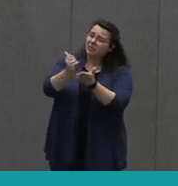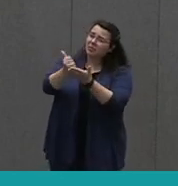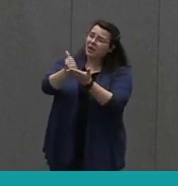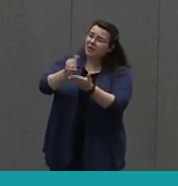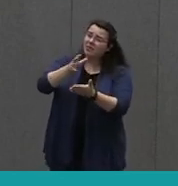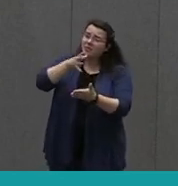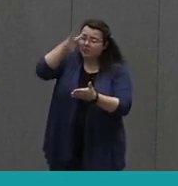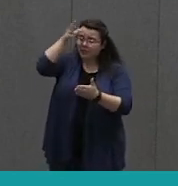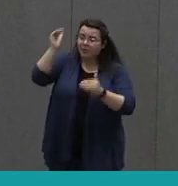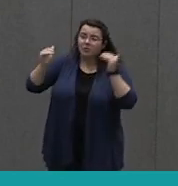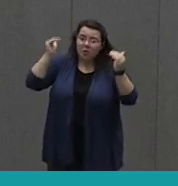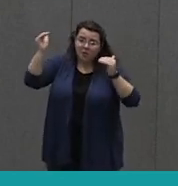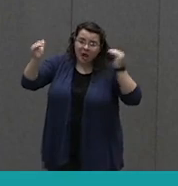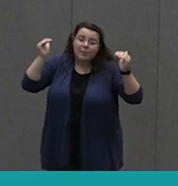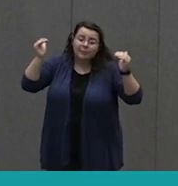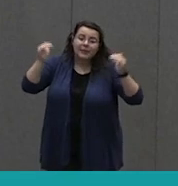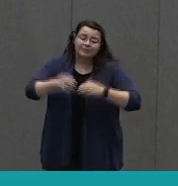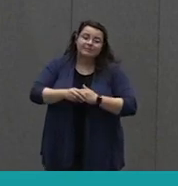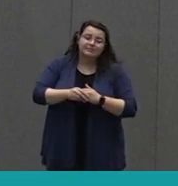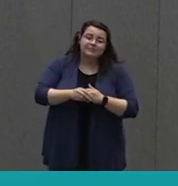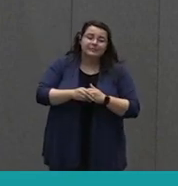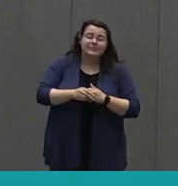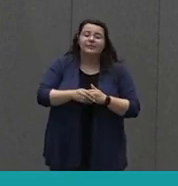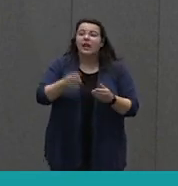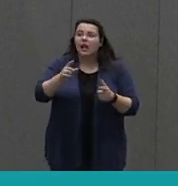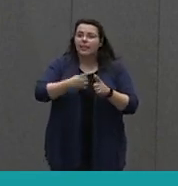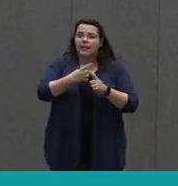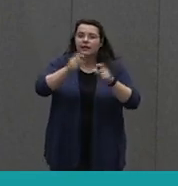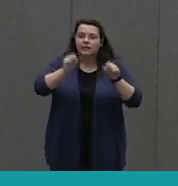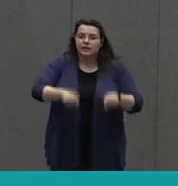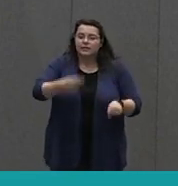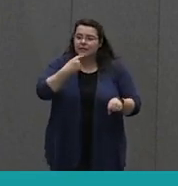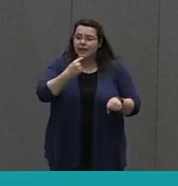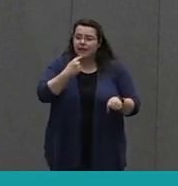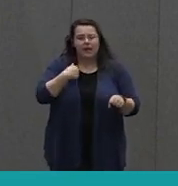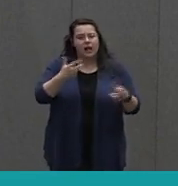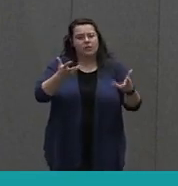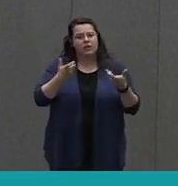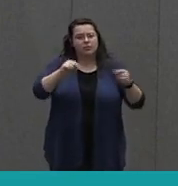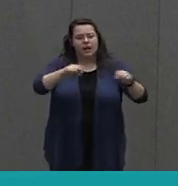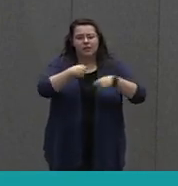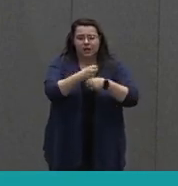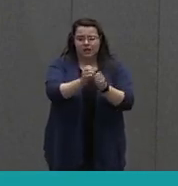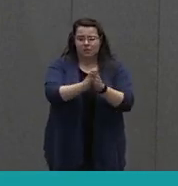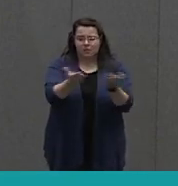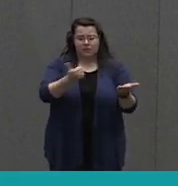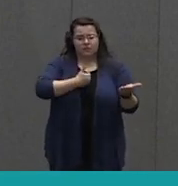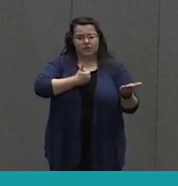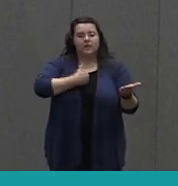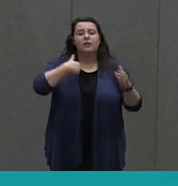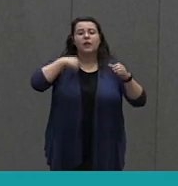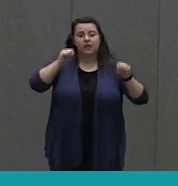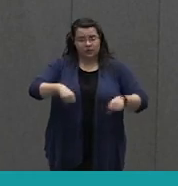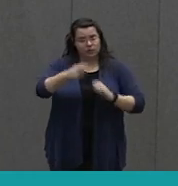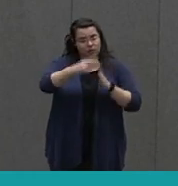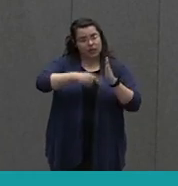see lots of things on this picture. Like if you're out on a walk, you might see one of these kinds of signs that